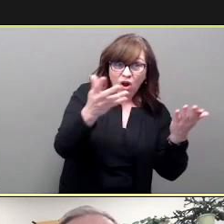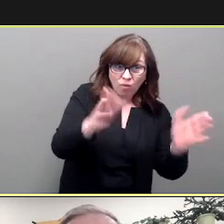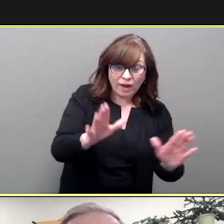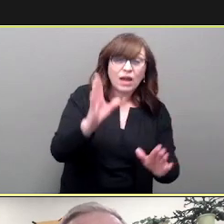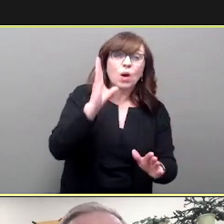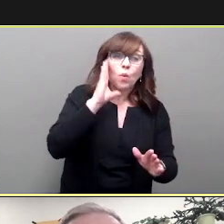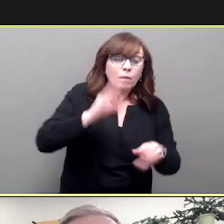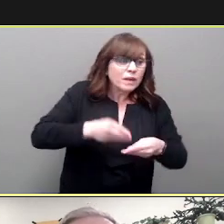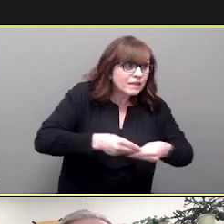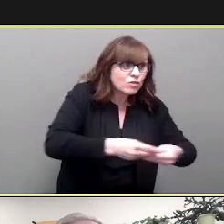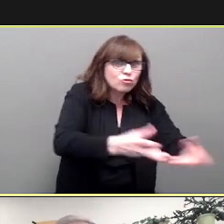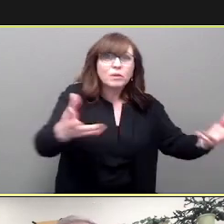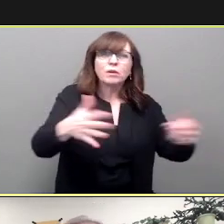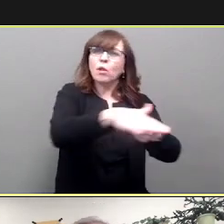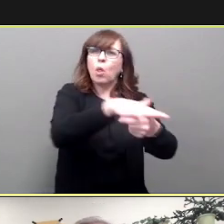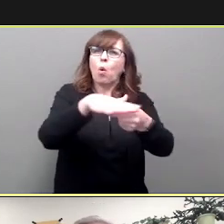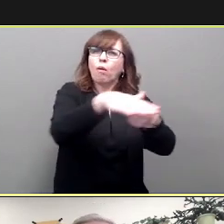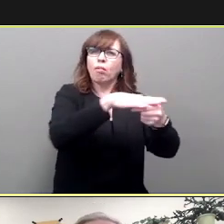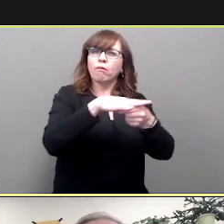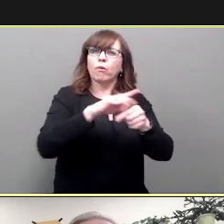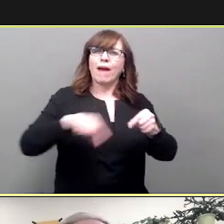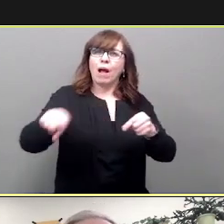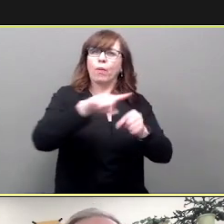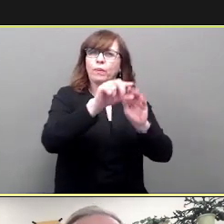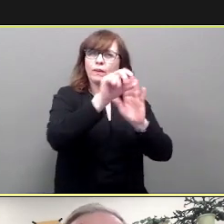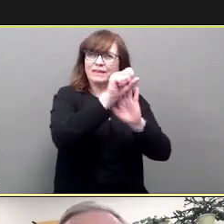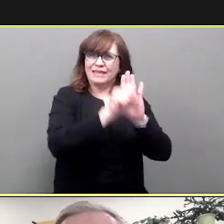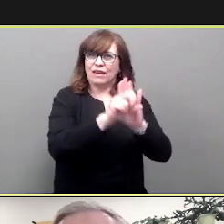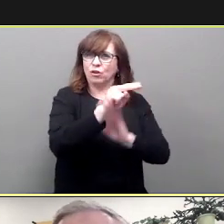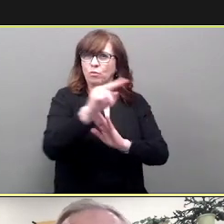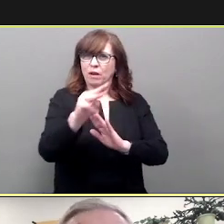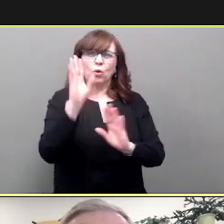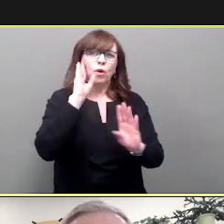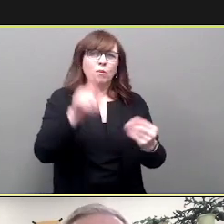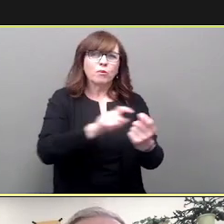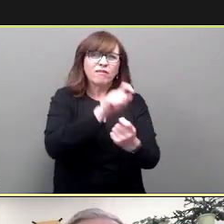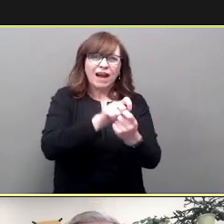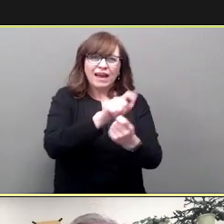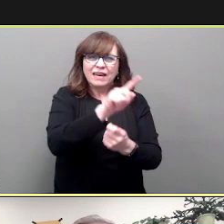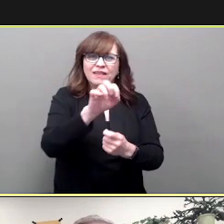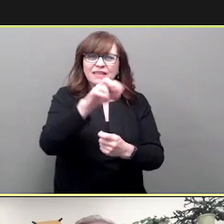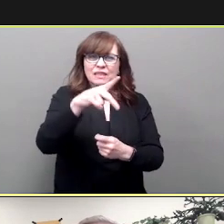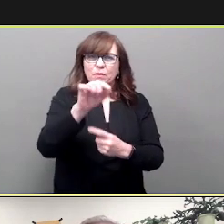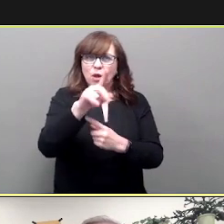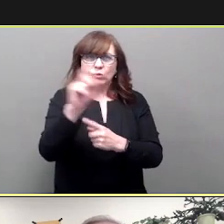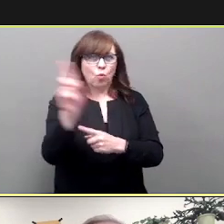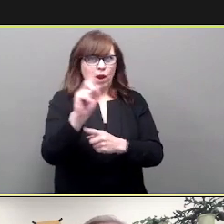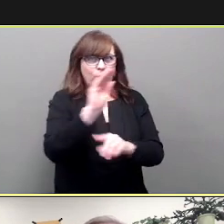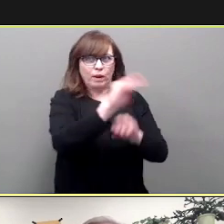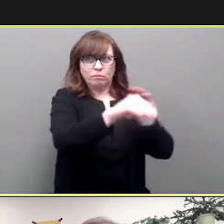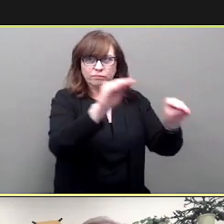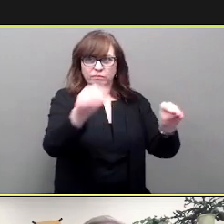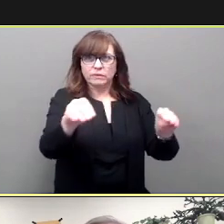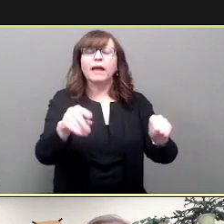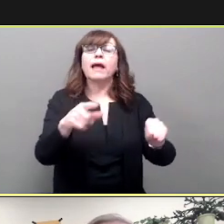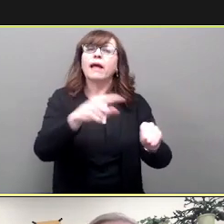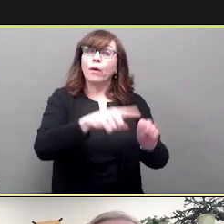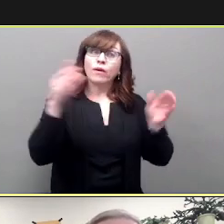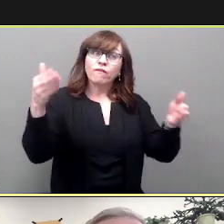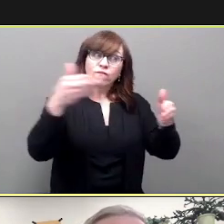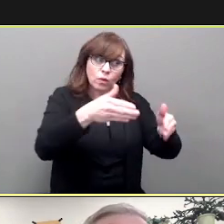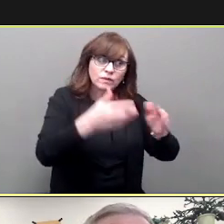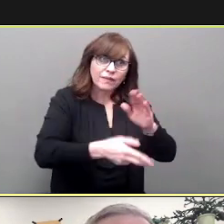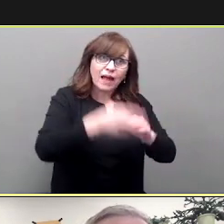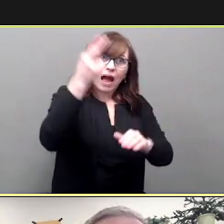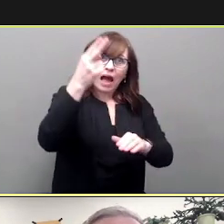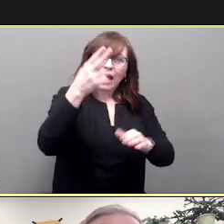communities throughout the state. We can give you the zip codes exactly that they went to. They are focused on the high social